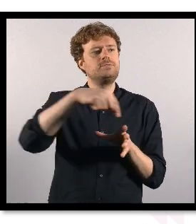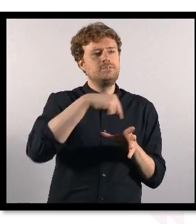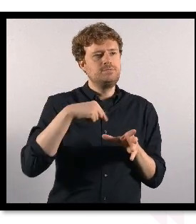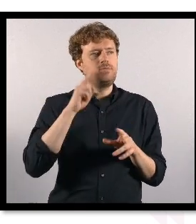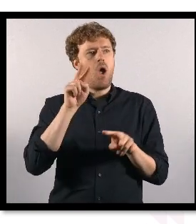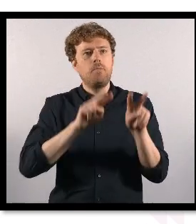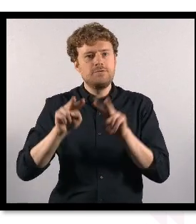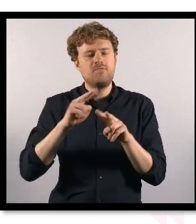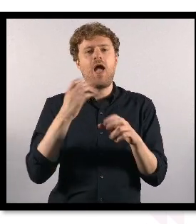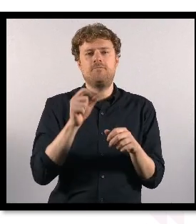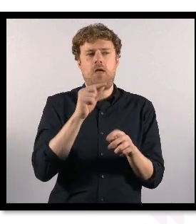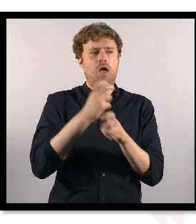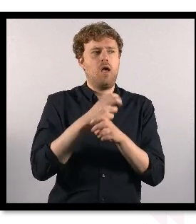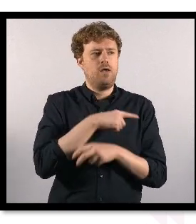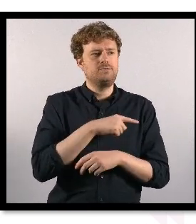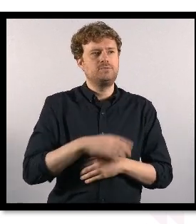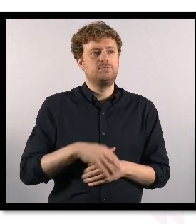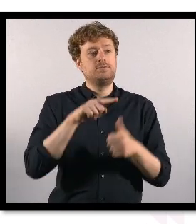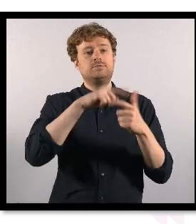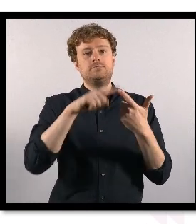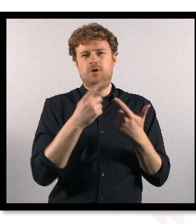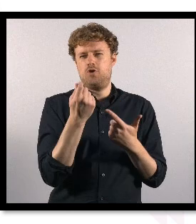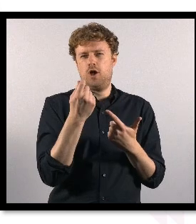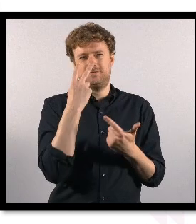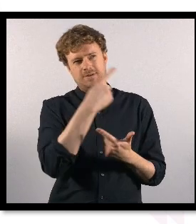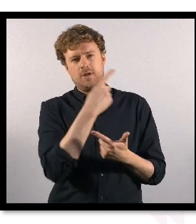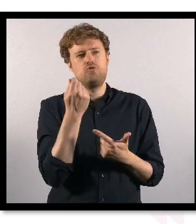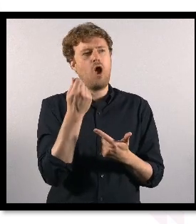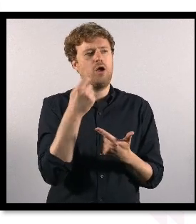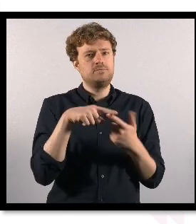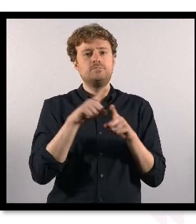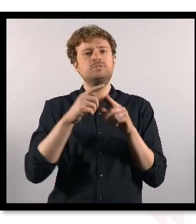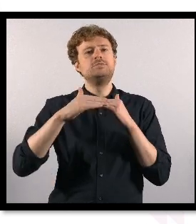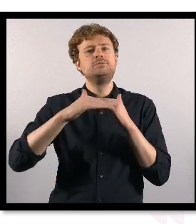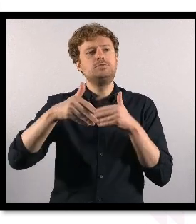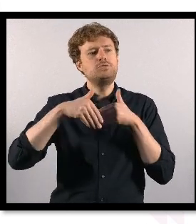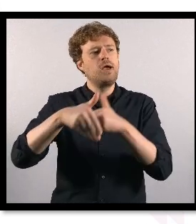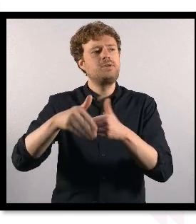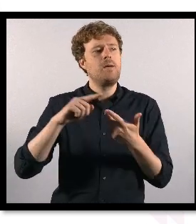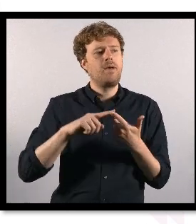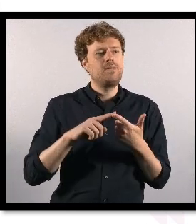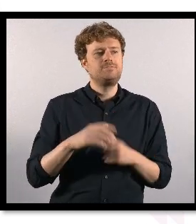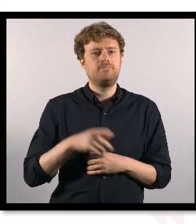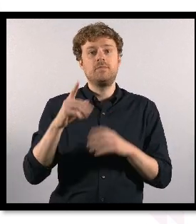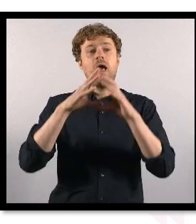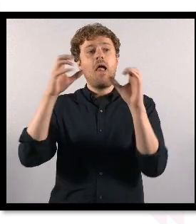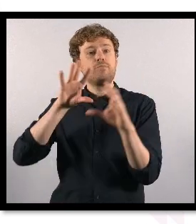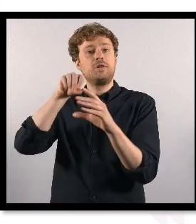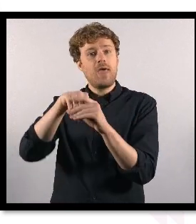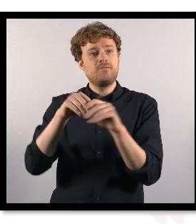bring groups like observability and environmental sustainability in closer collaboration to cover this gap within our